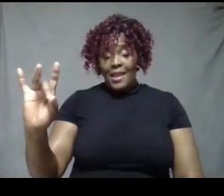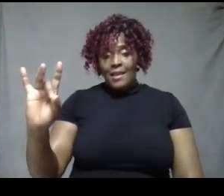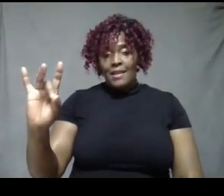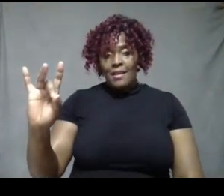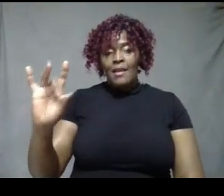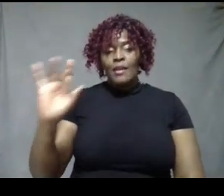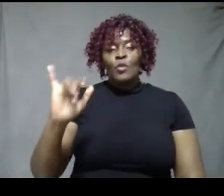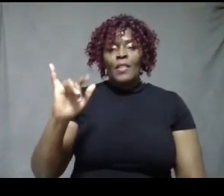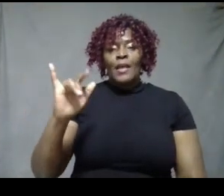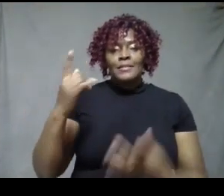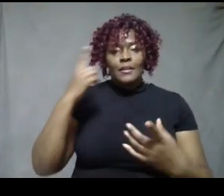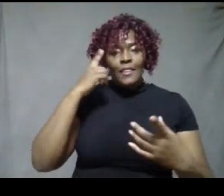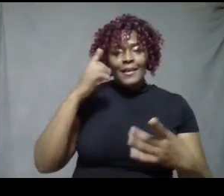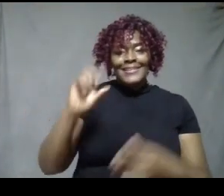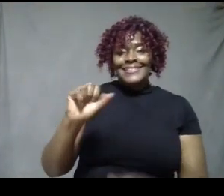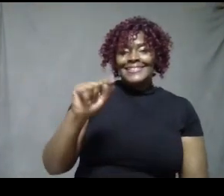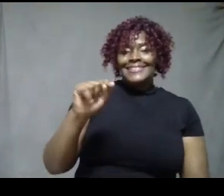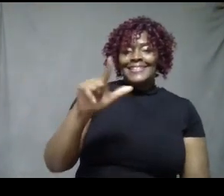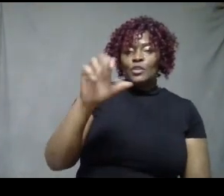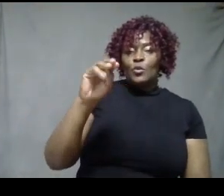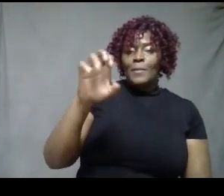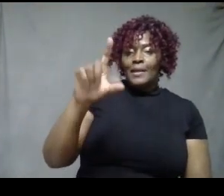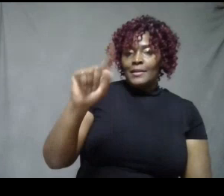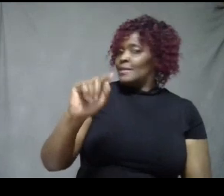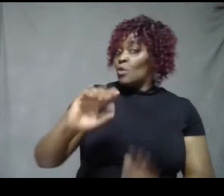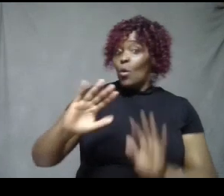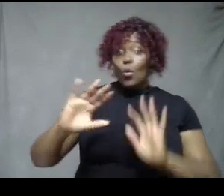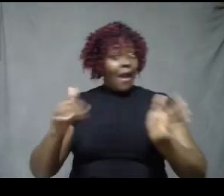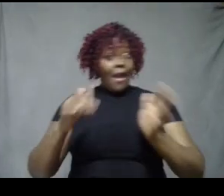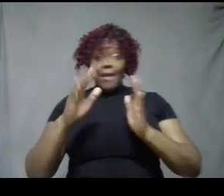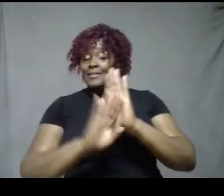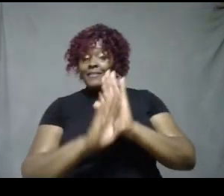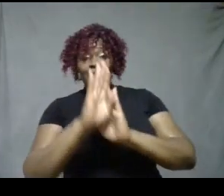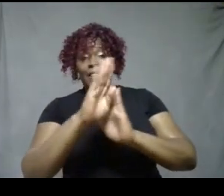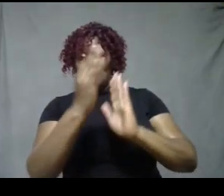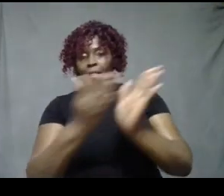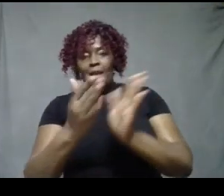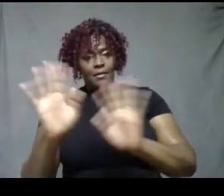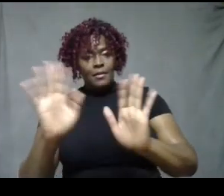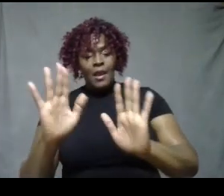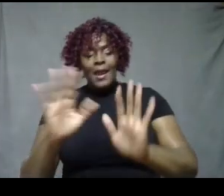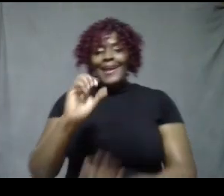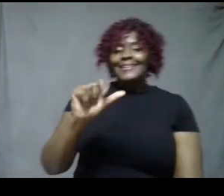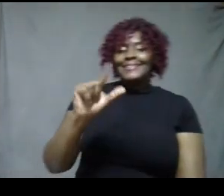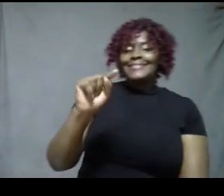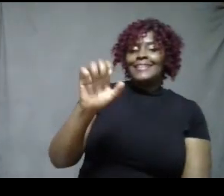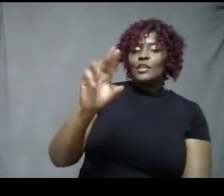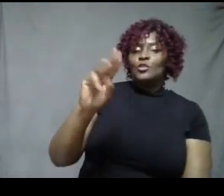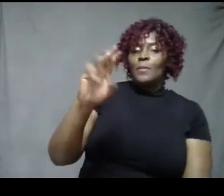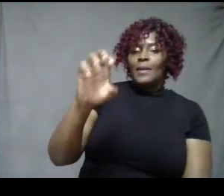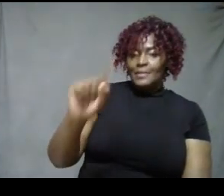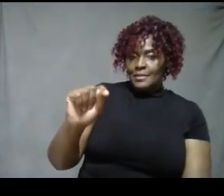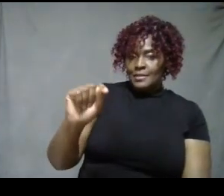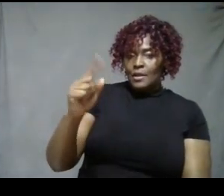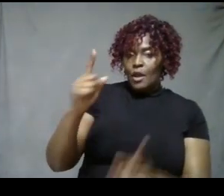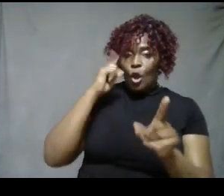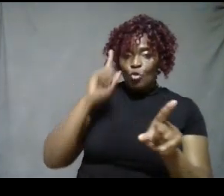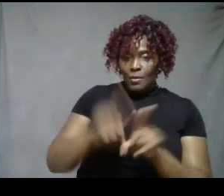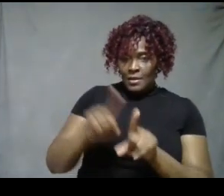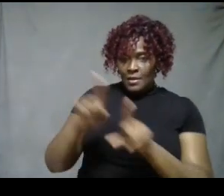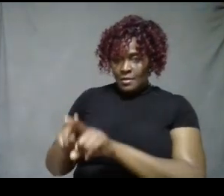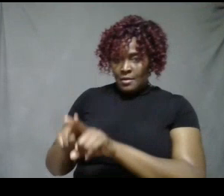before us. There is not a development plan before us, only the settlement agreement, which can only be effectuated when all pieces